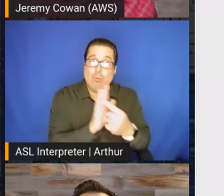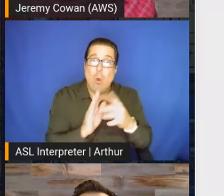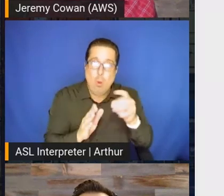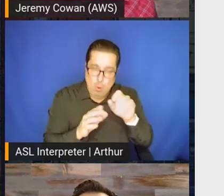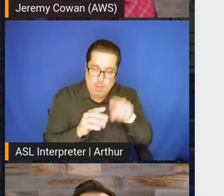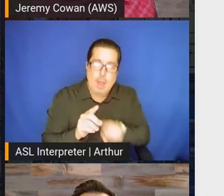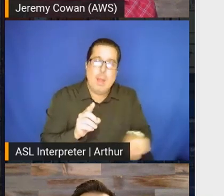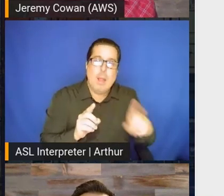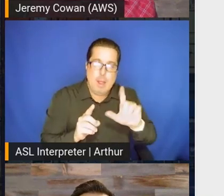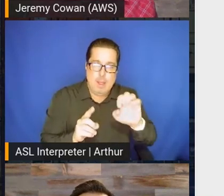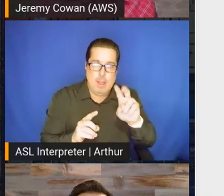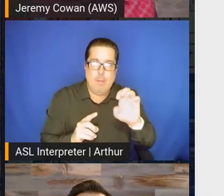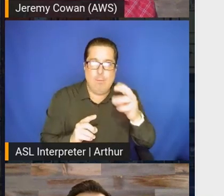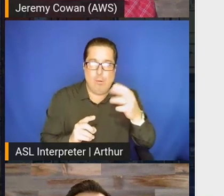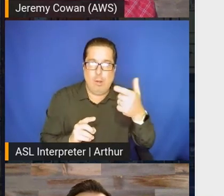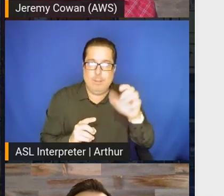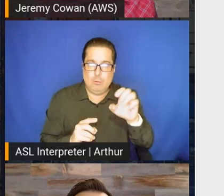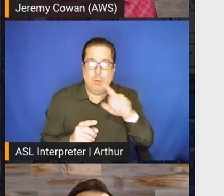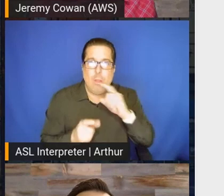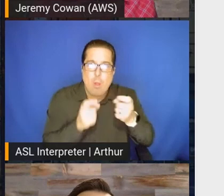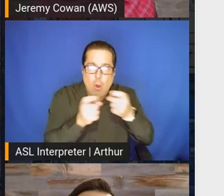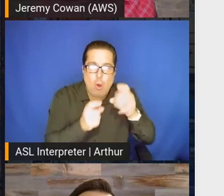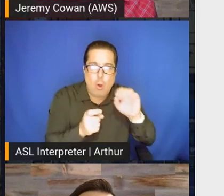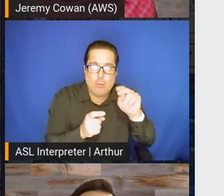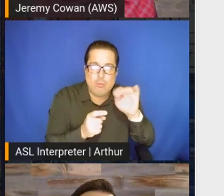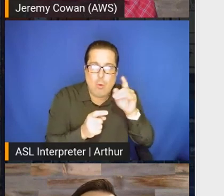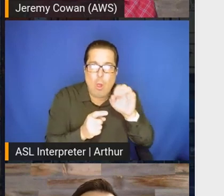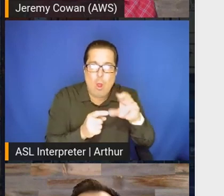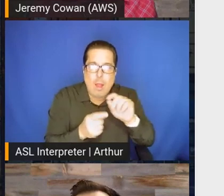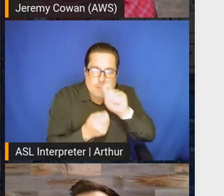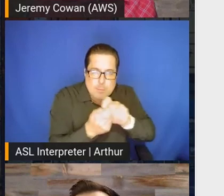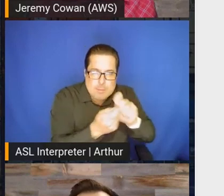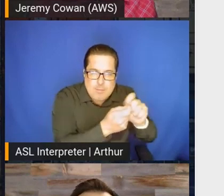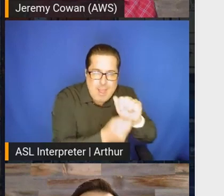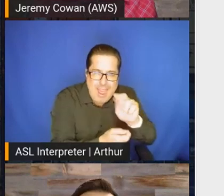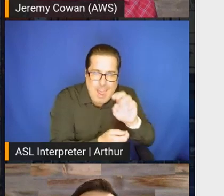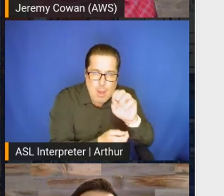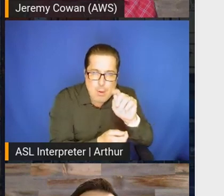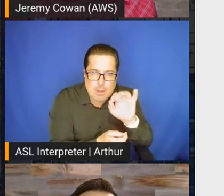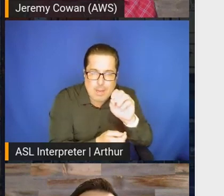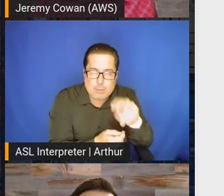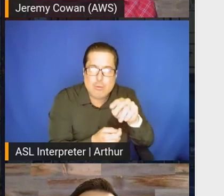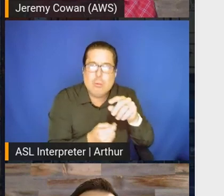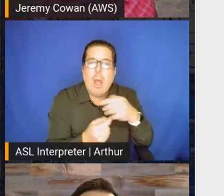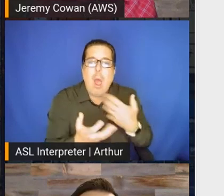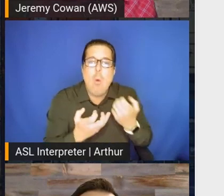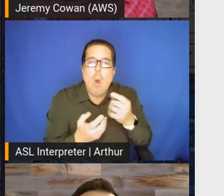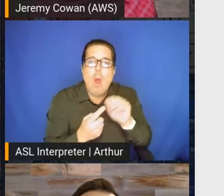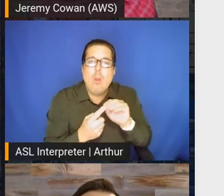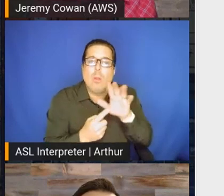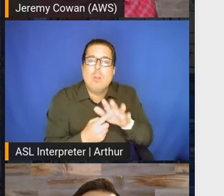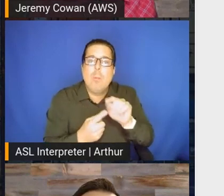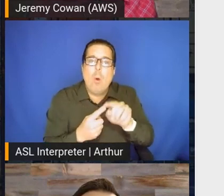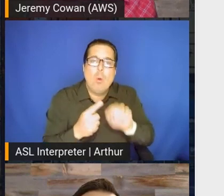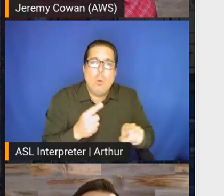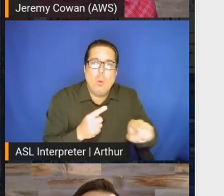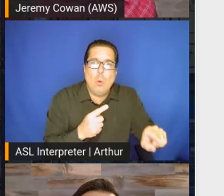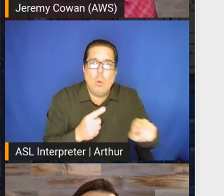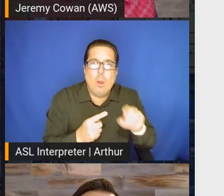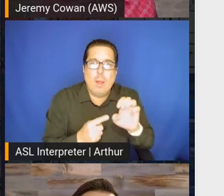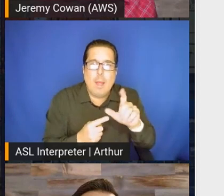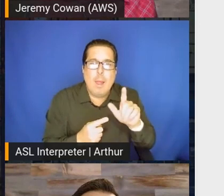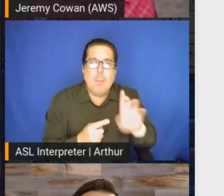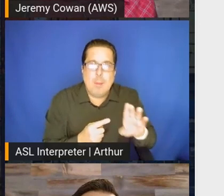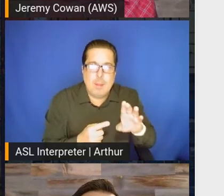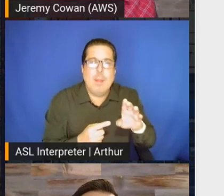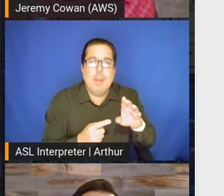leverage the ELB controller and specify an annotation saying that I want to expose it is in a dual stack mode. You will get both